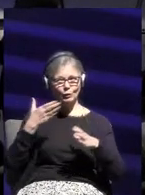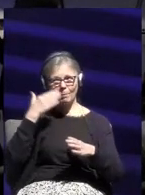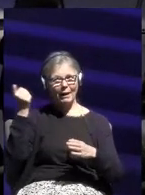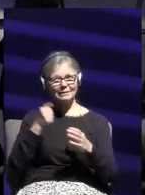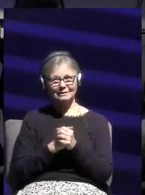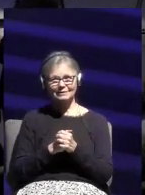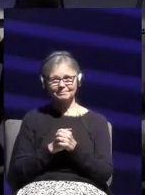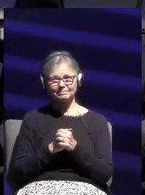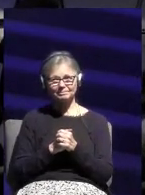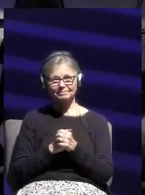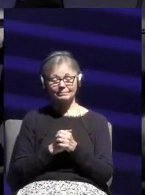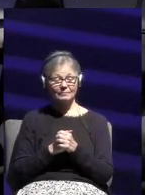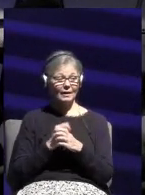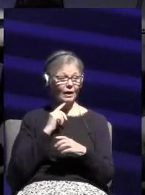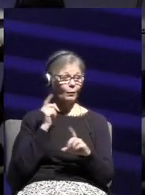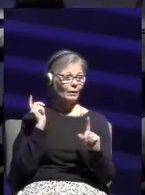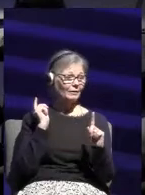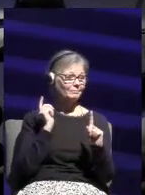It's all about